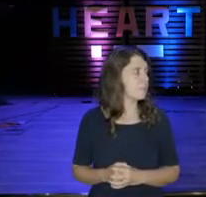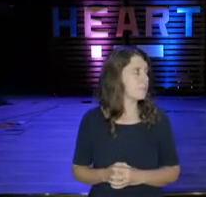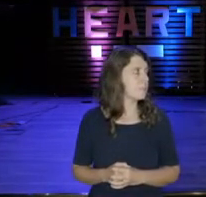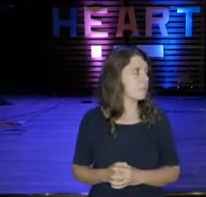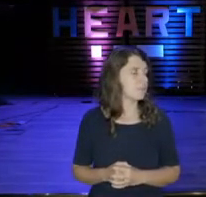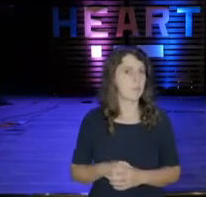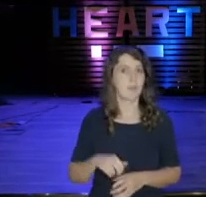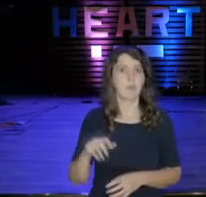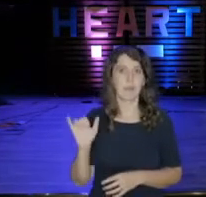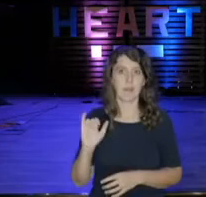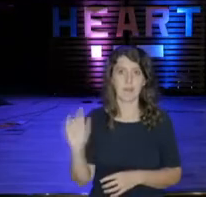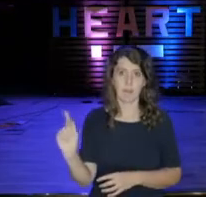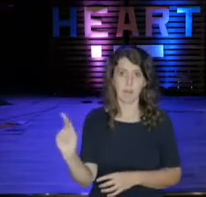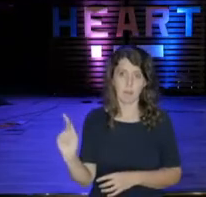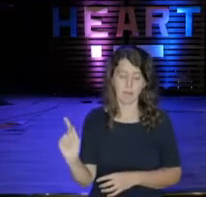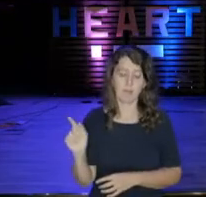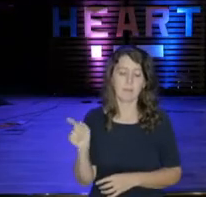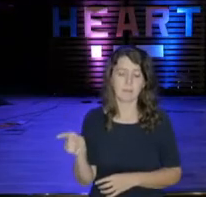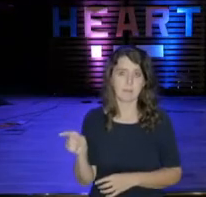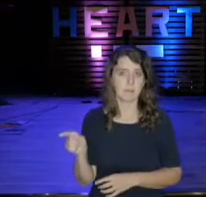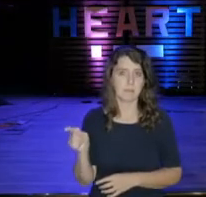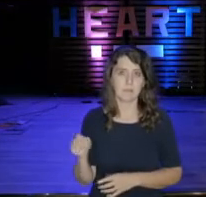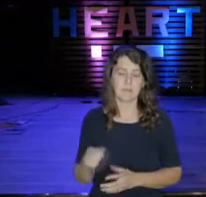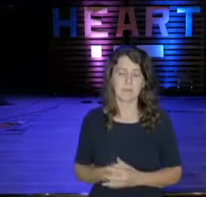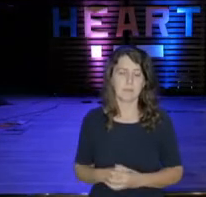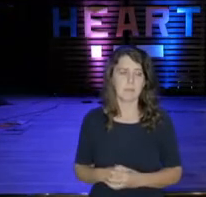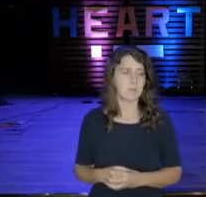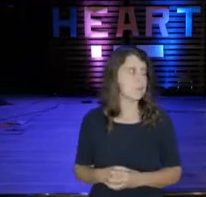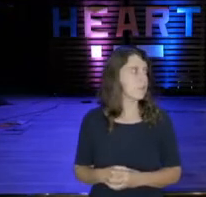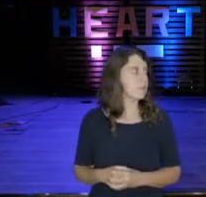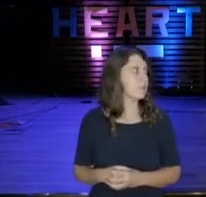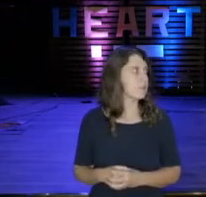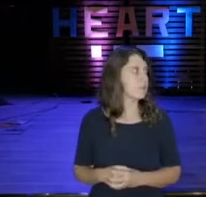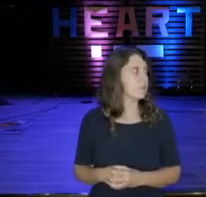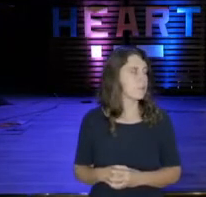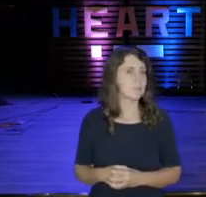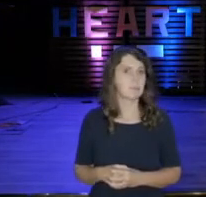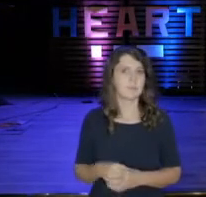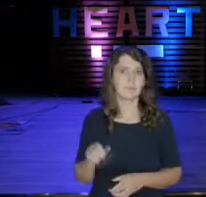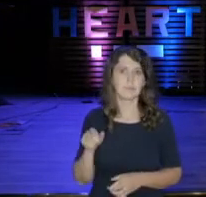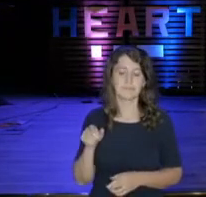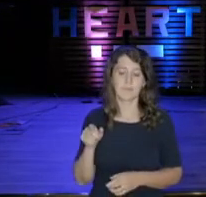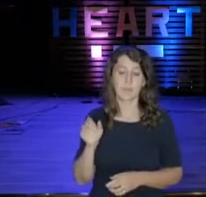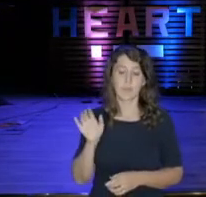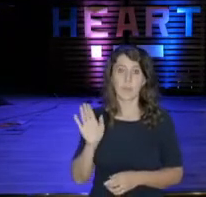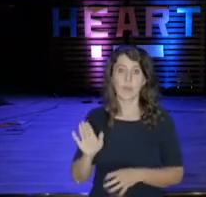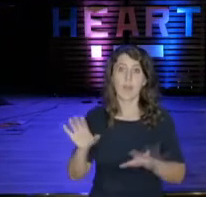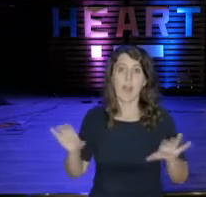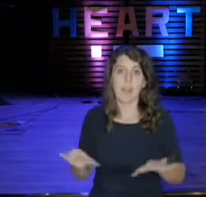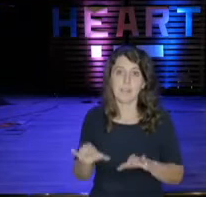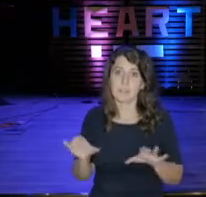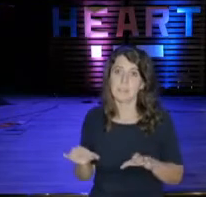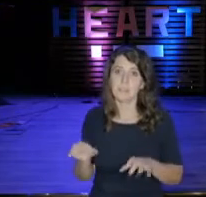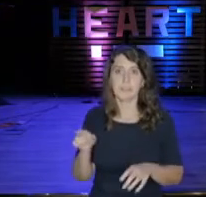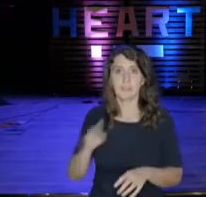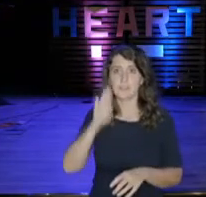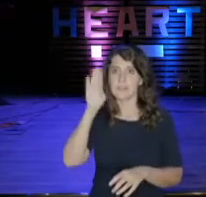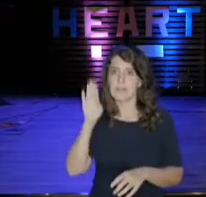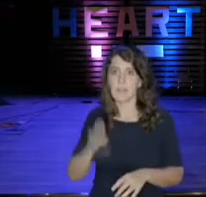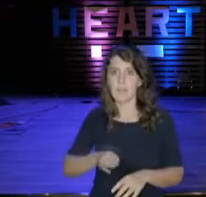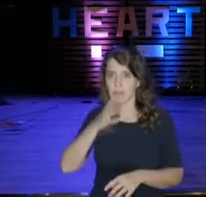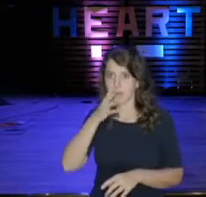Like Carla Faye, this woman never downplayed what she had done. Well, it's not really